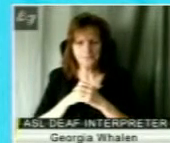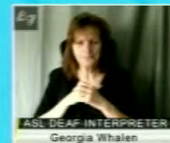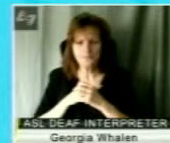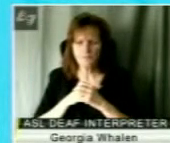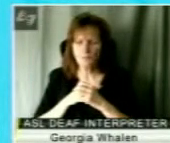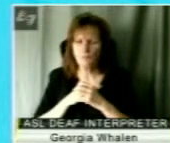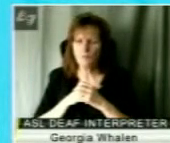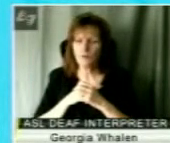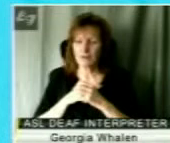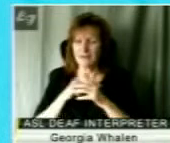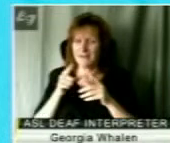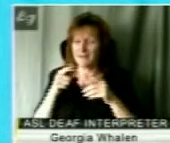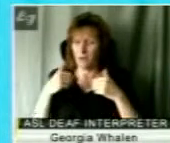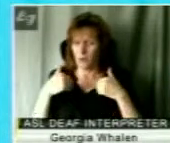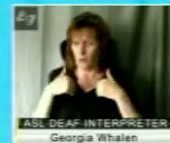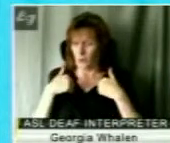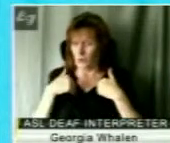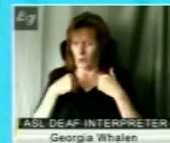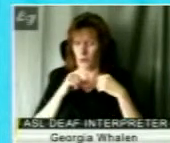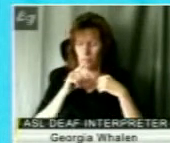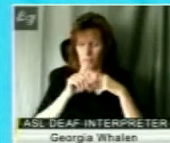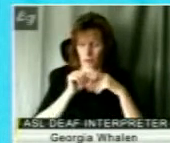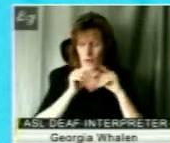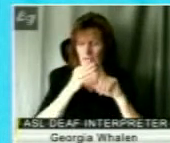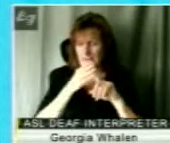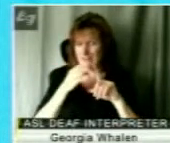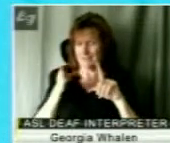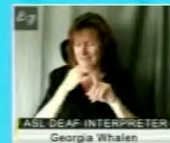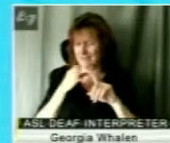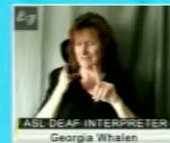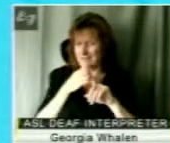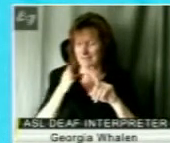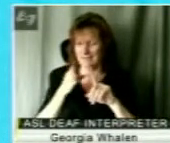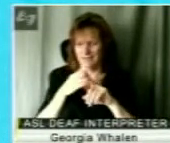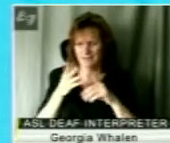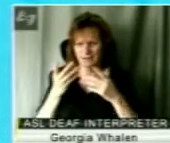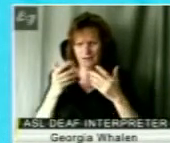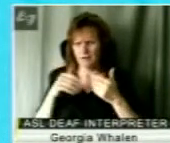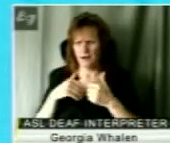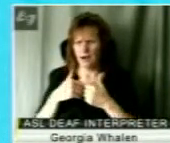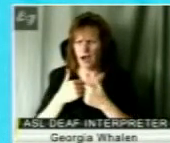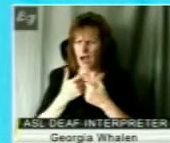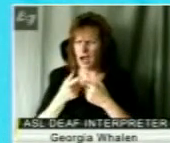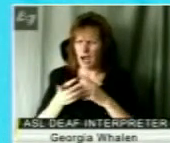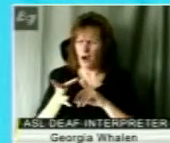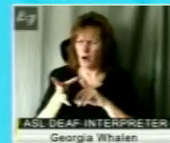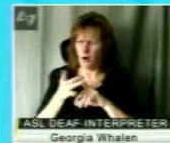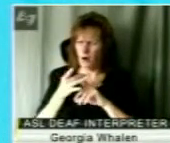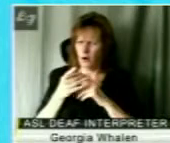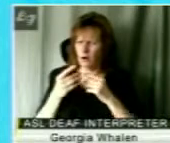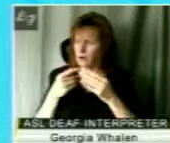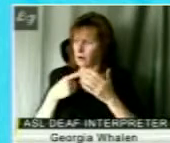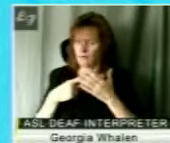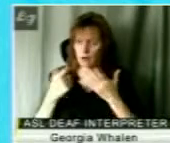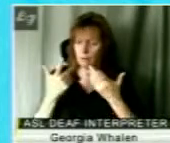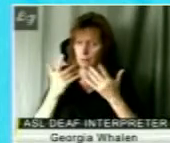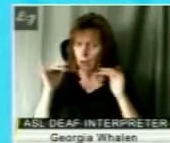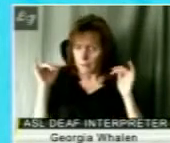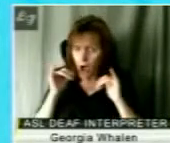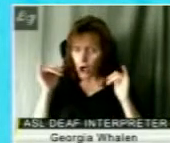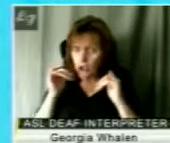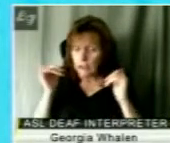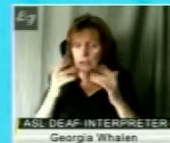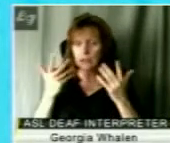20-somethings. So do you have an idea of how are they getting it? Like, is it at parties? Is it connected to certain